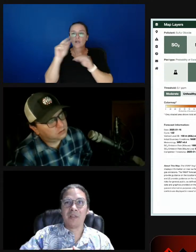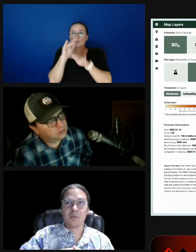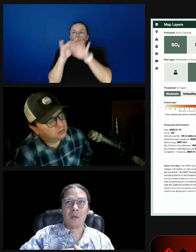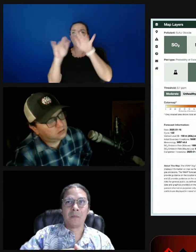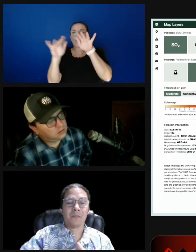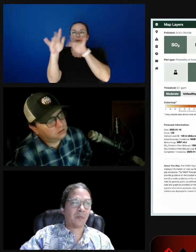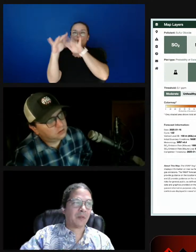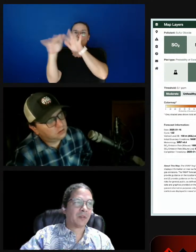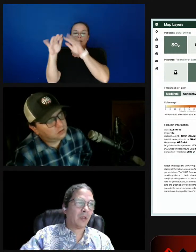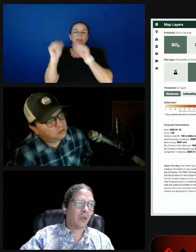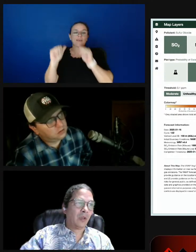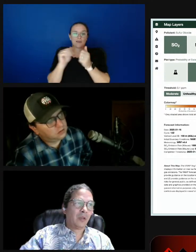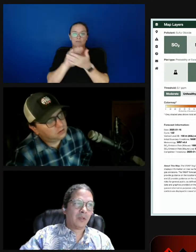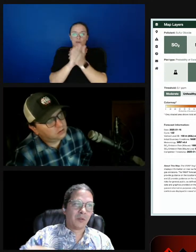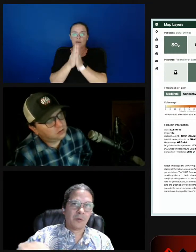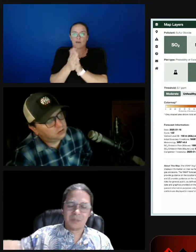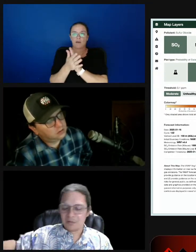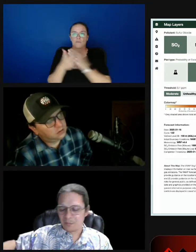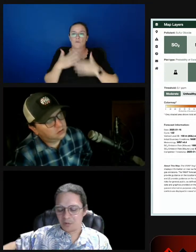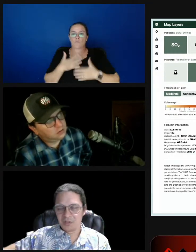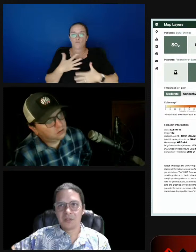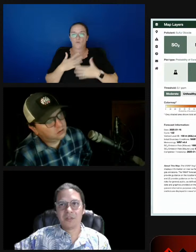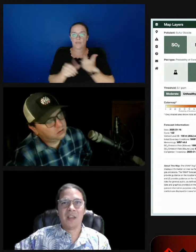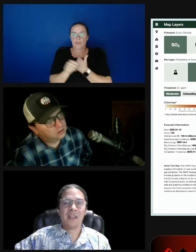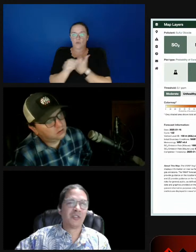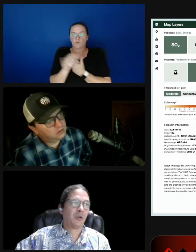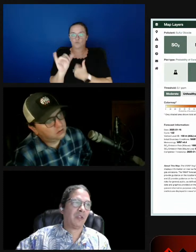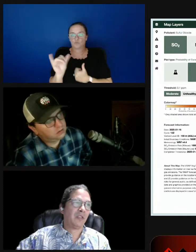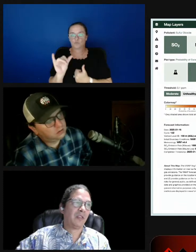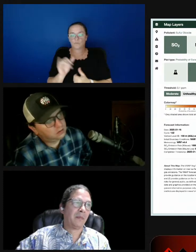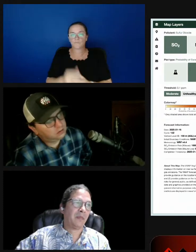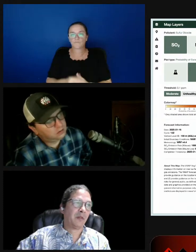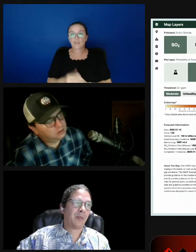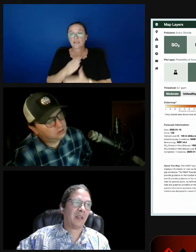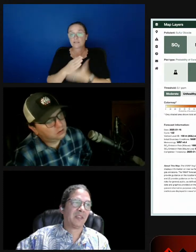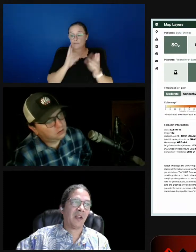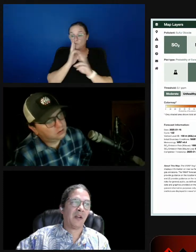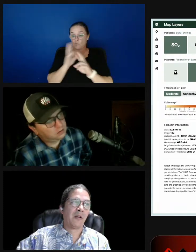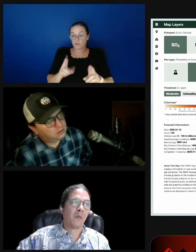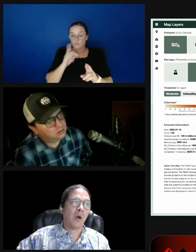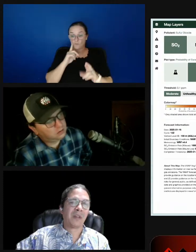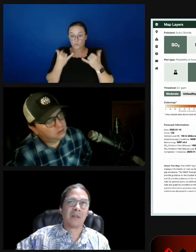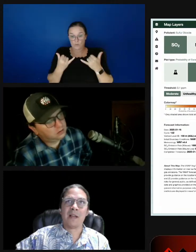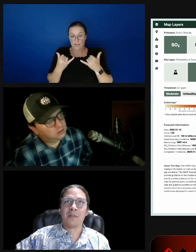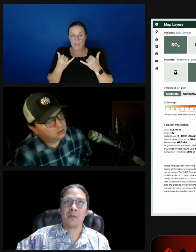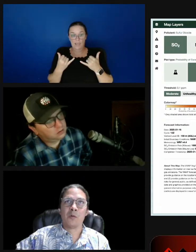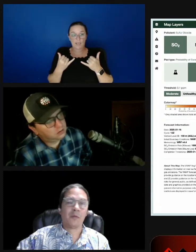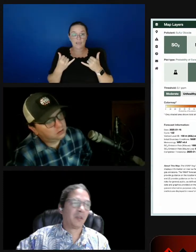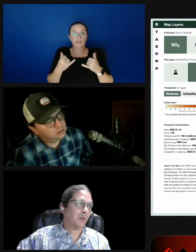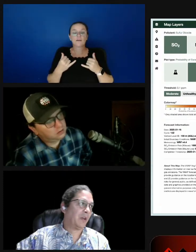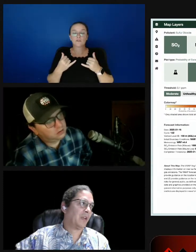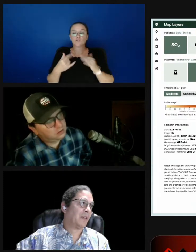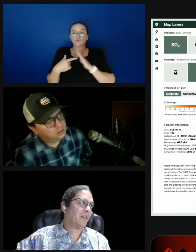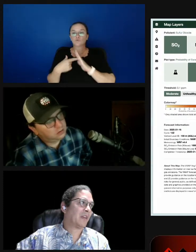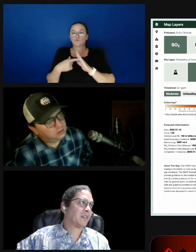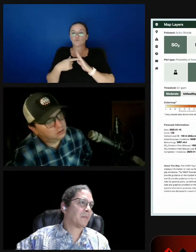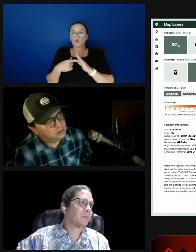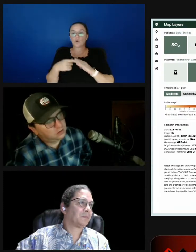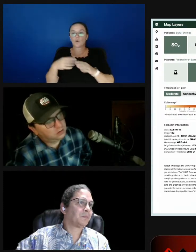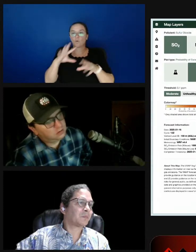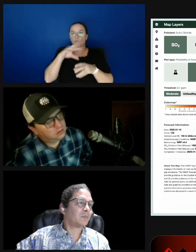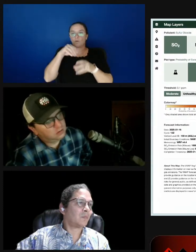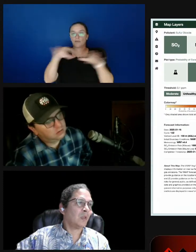for breathing as well. Right? So some of the reports today show that there's Pele's hair wafting around the whole volcano area, in